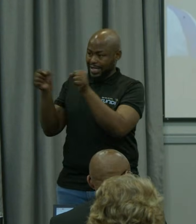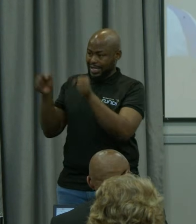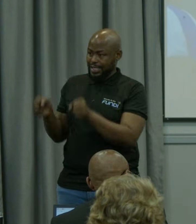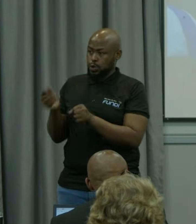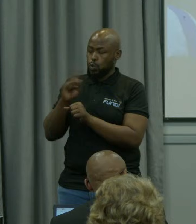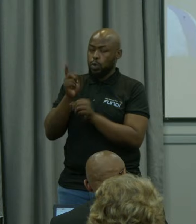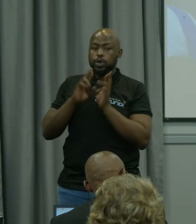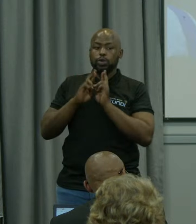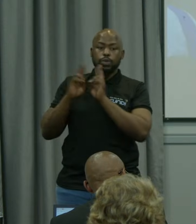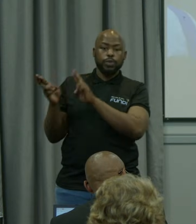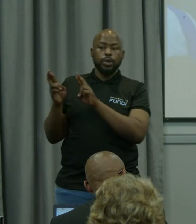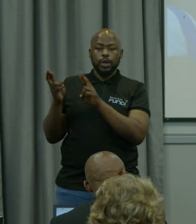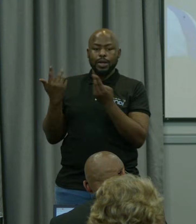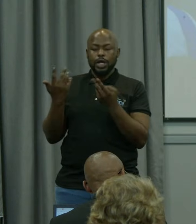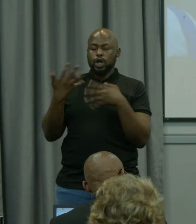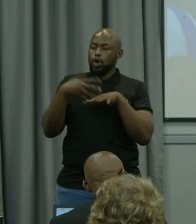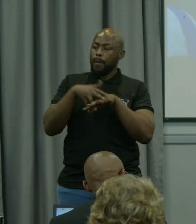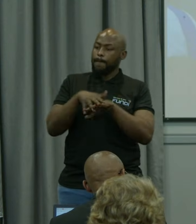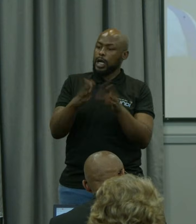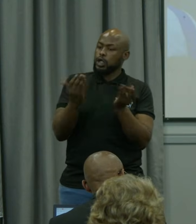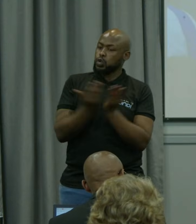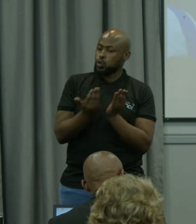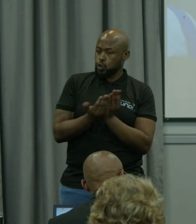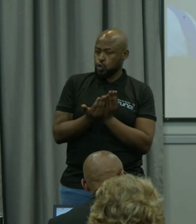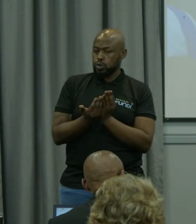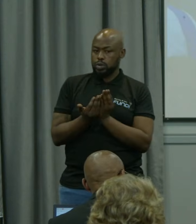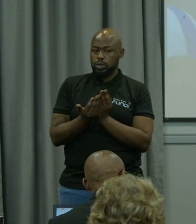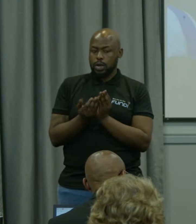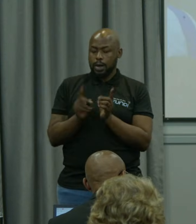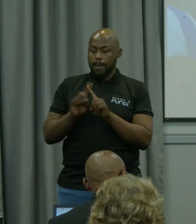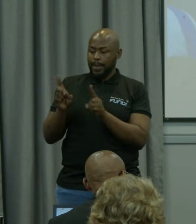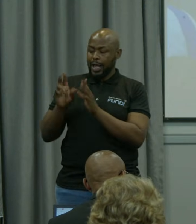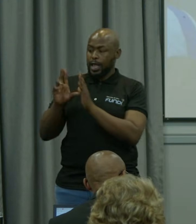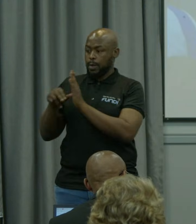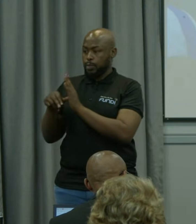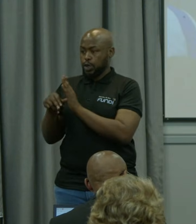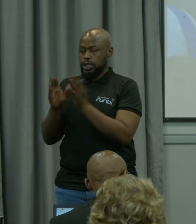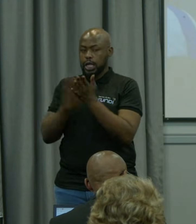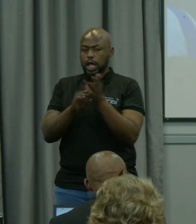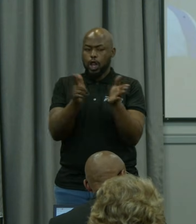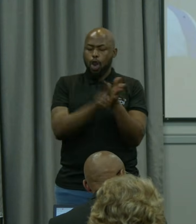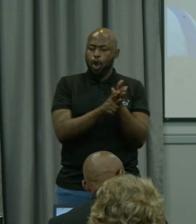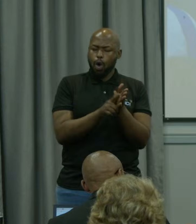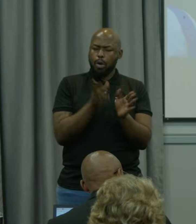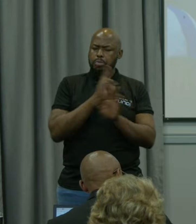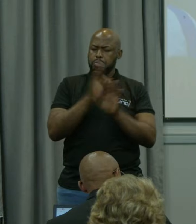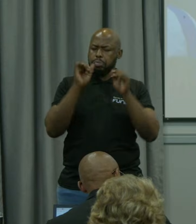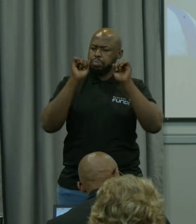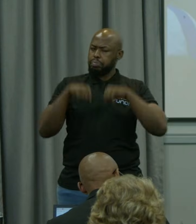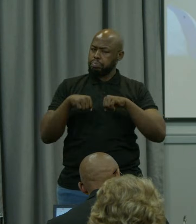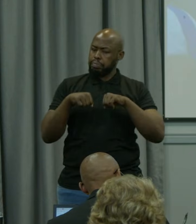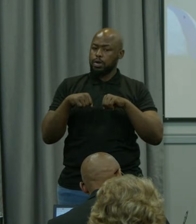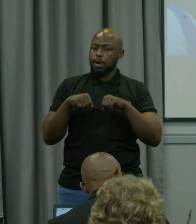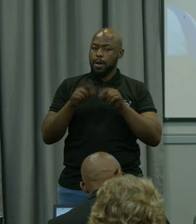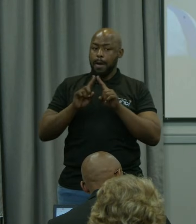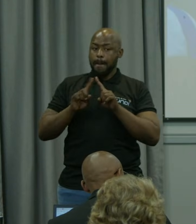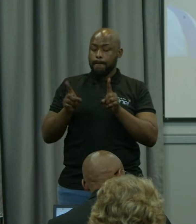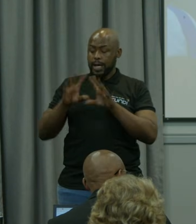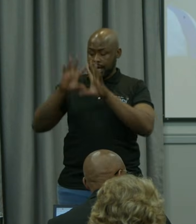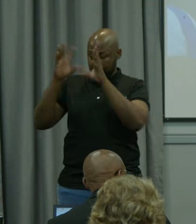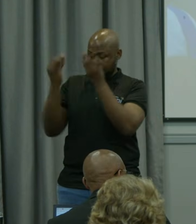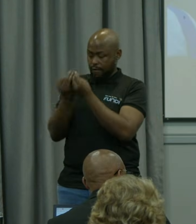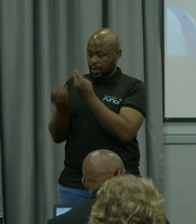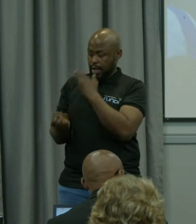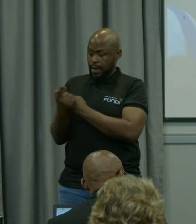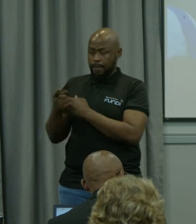to as combined schools, whilst the policy and the law does not allow that. But the circumstances on the